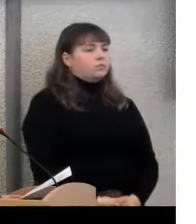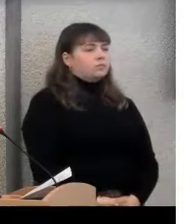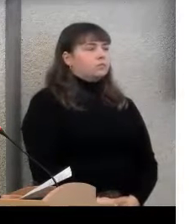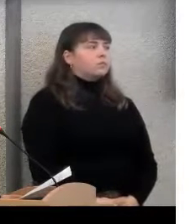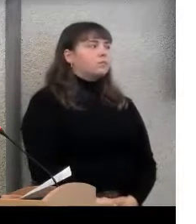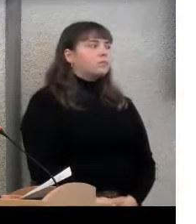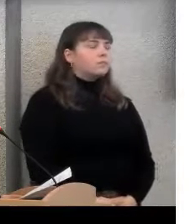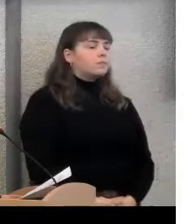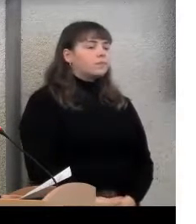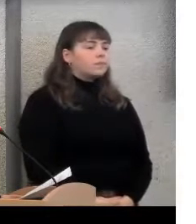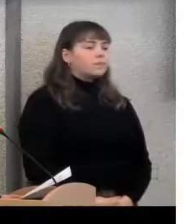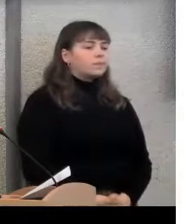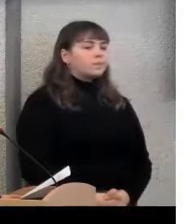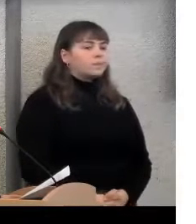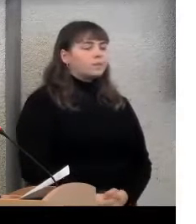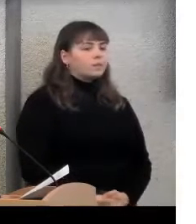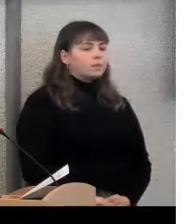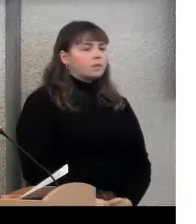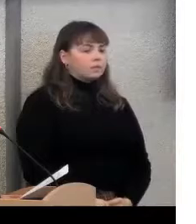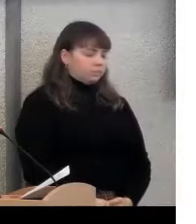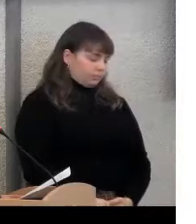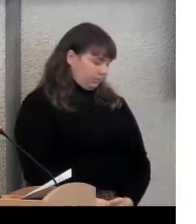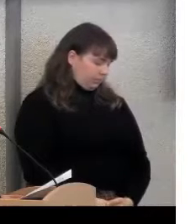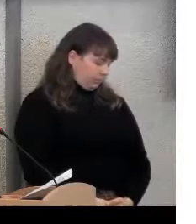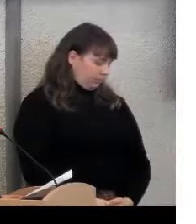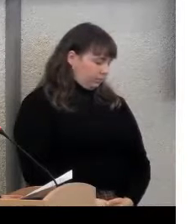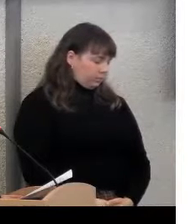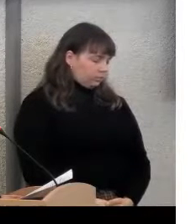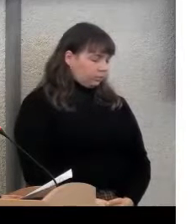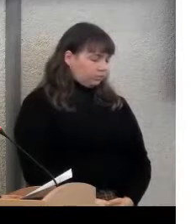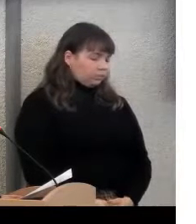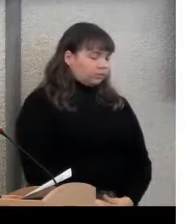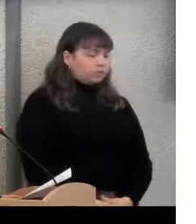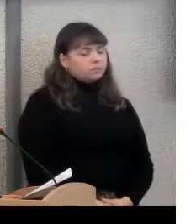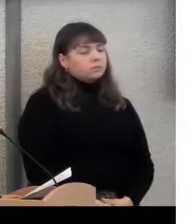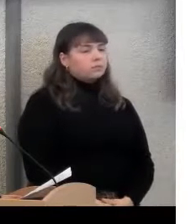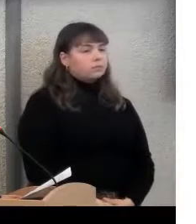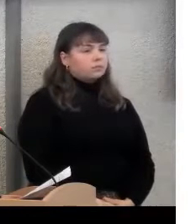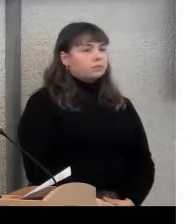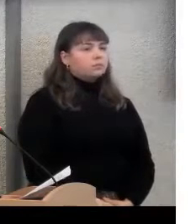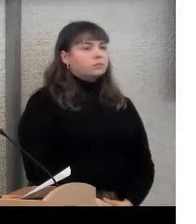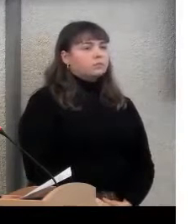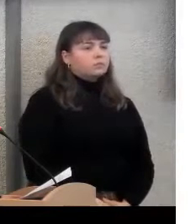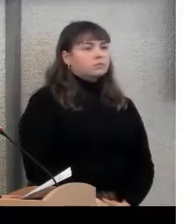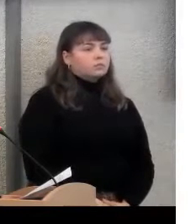institutions for the Lithuanian startup ecosystem. To solve this problem, we have